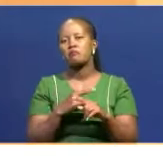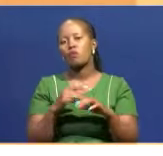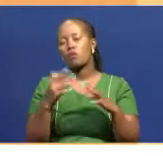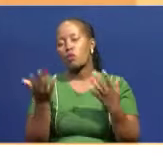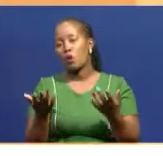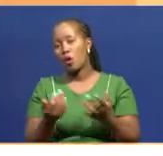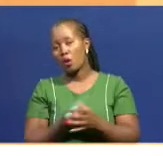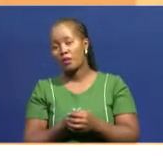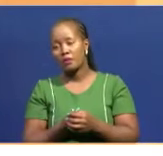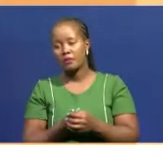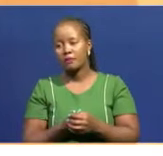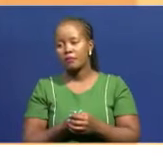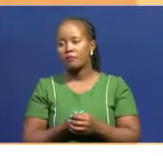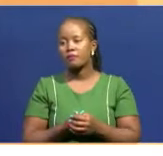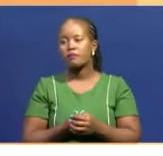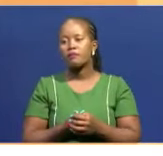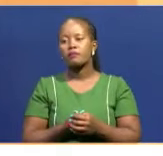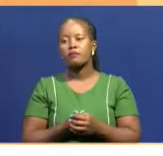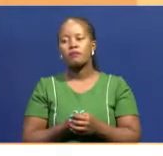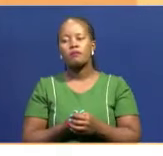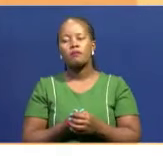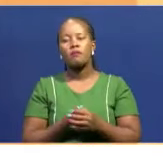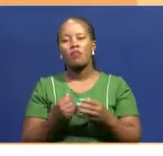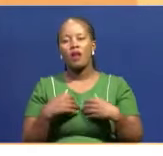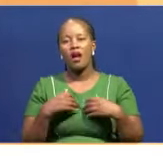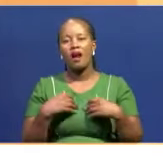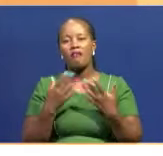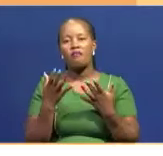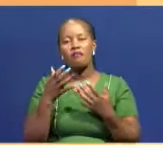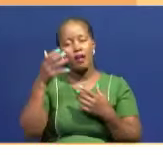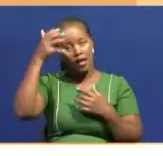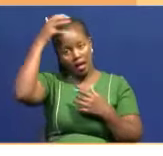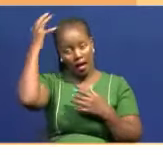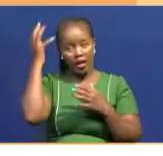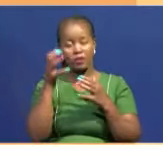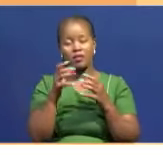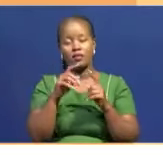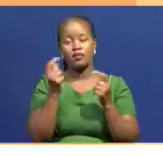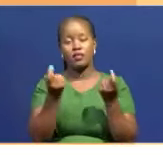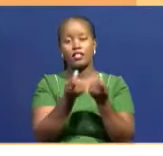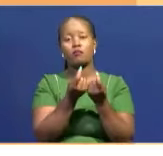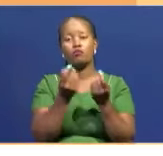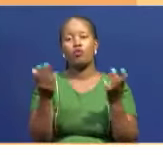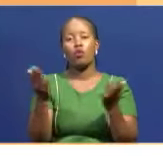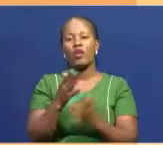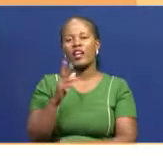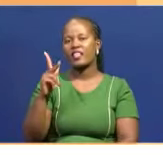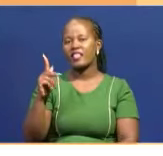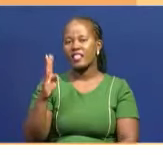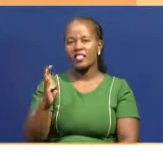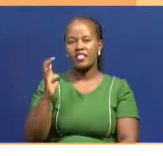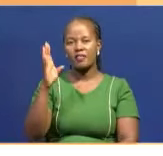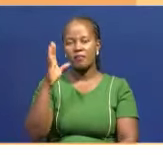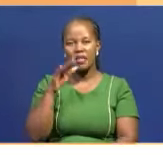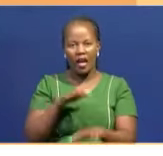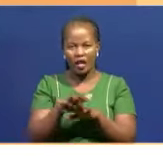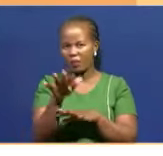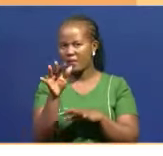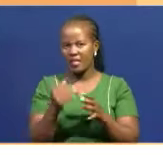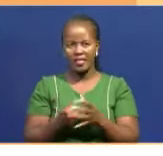I'll use an example of the Lions, where KCB are dominating. Yes. It's not an easy conversation to